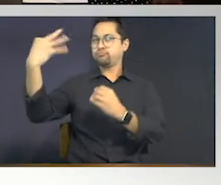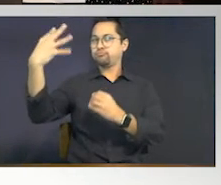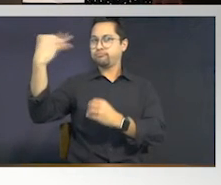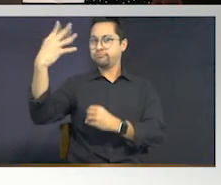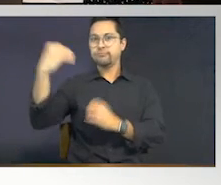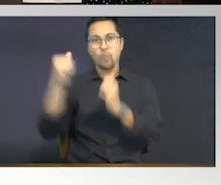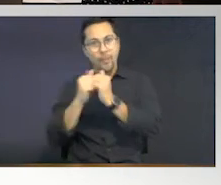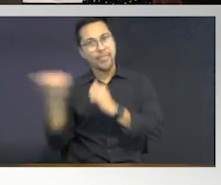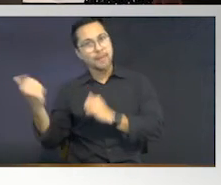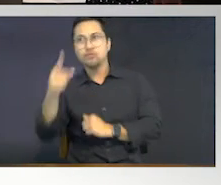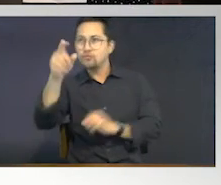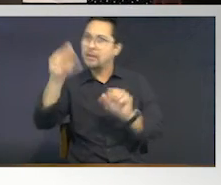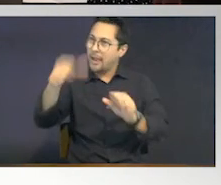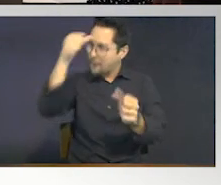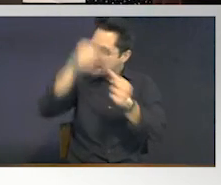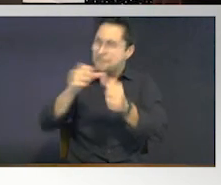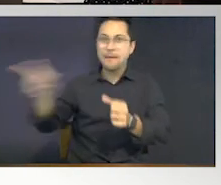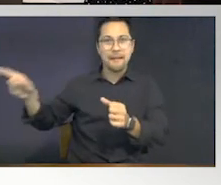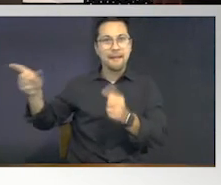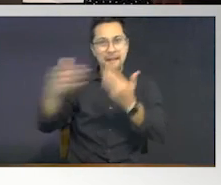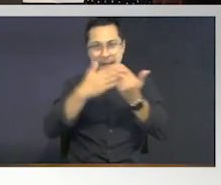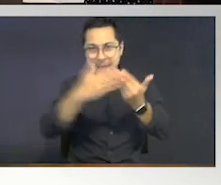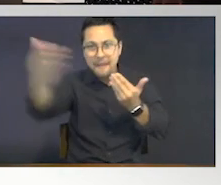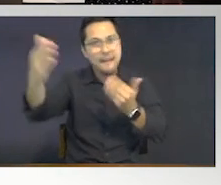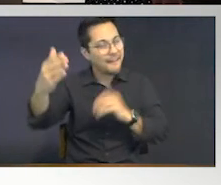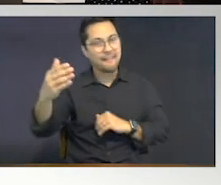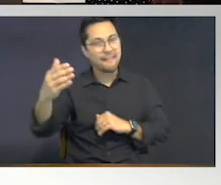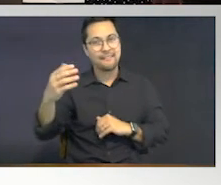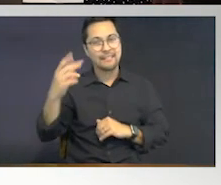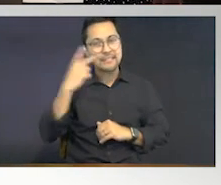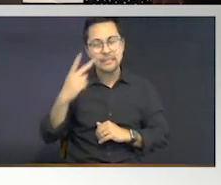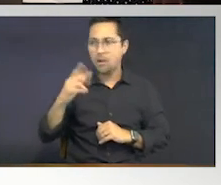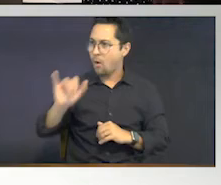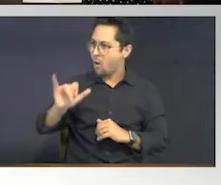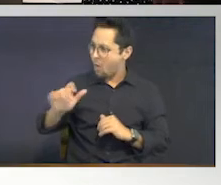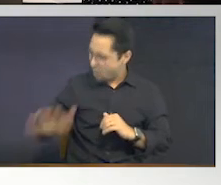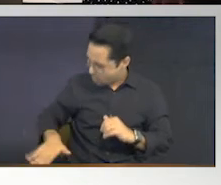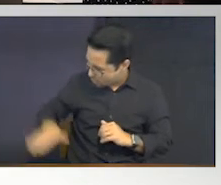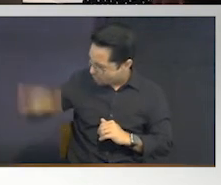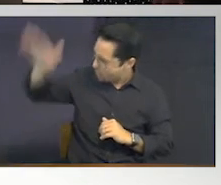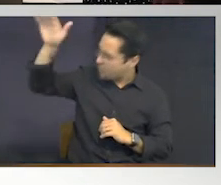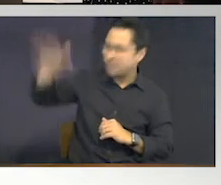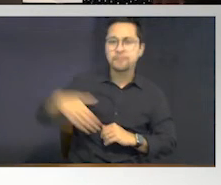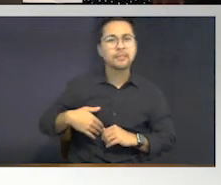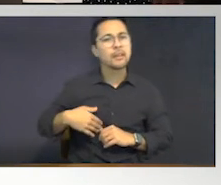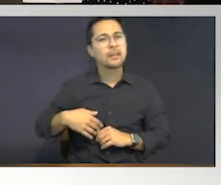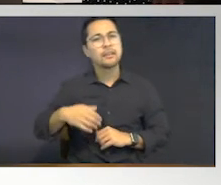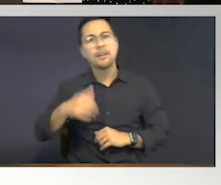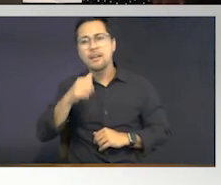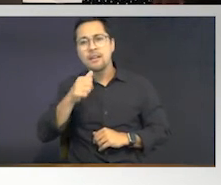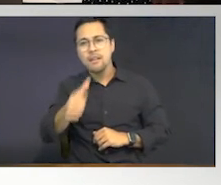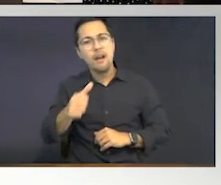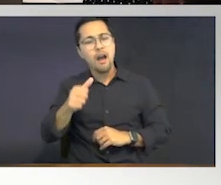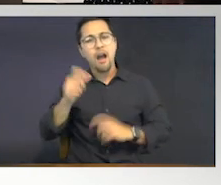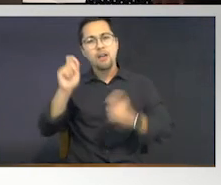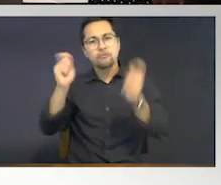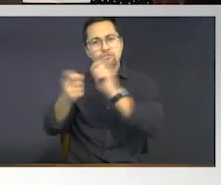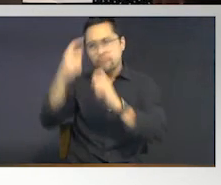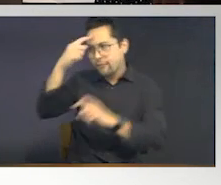keep remembering him and remembering how far he's come. I hope that even if it doesn't change that for Jeremy and for my